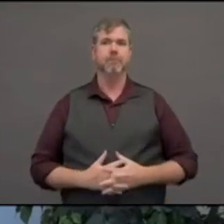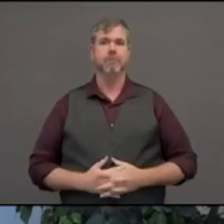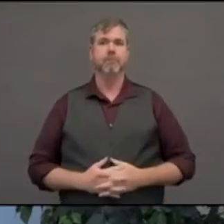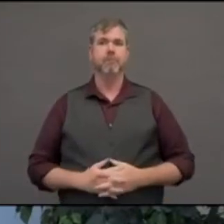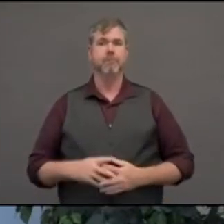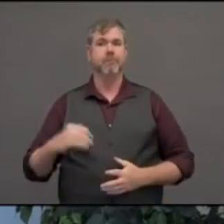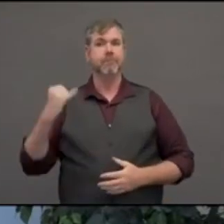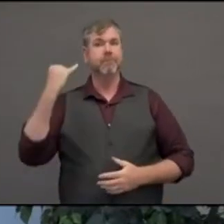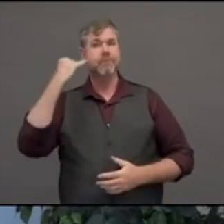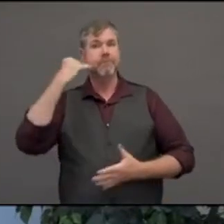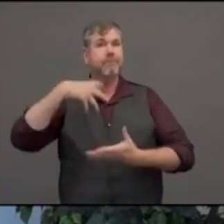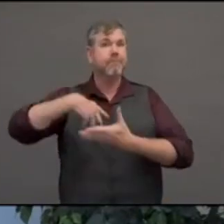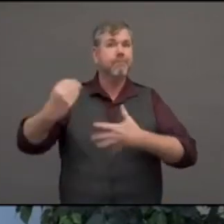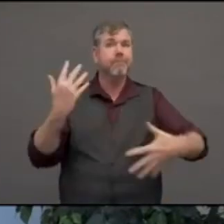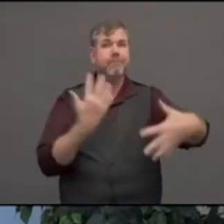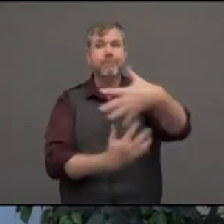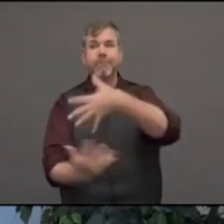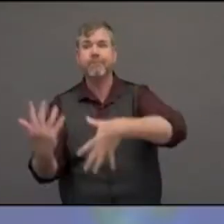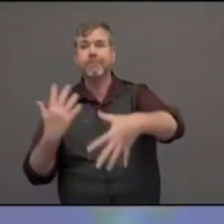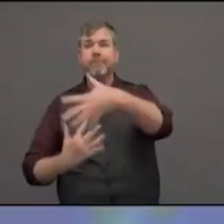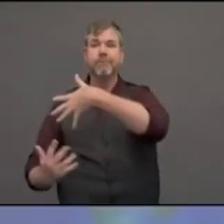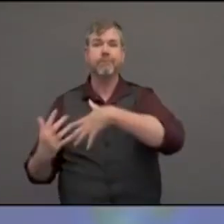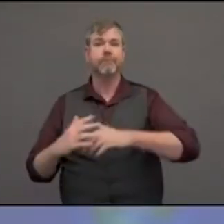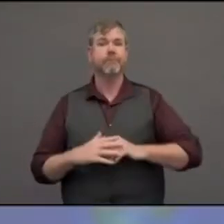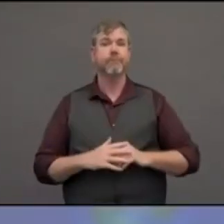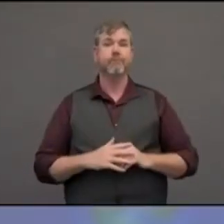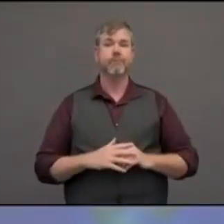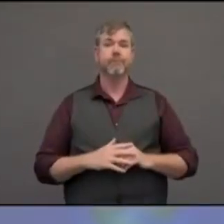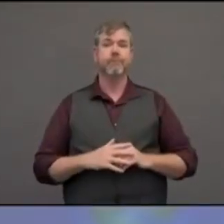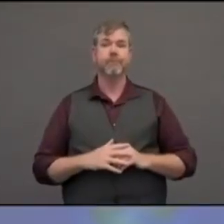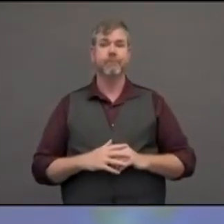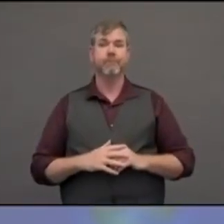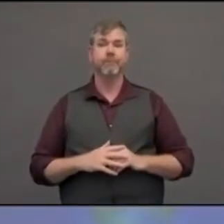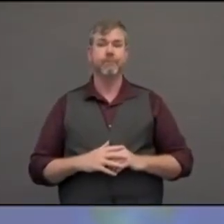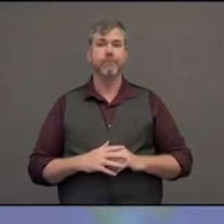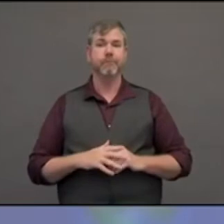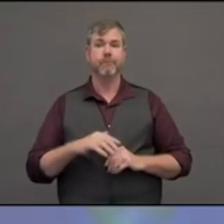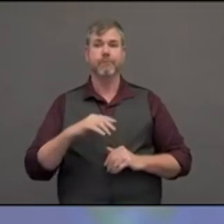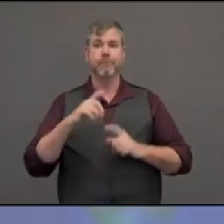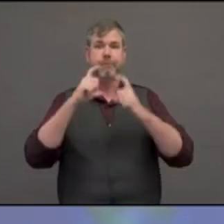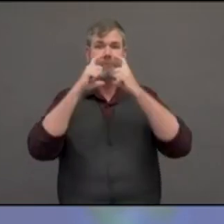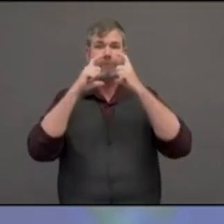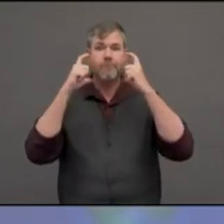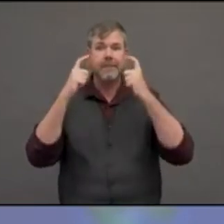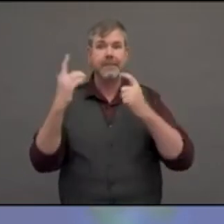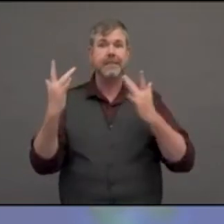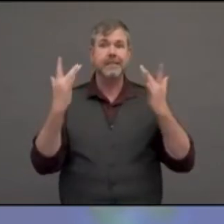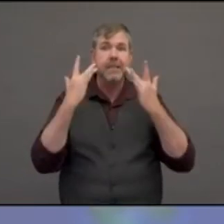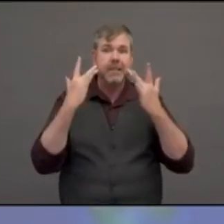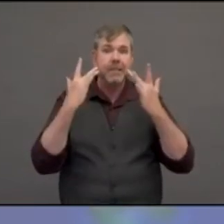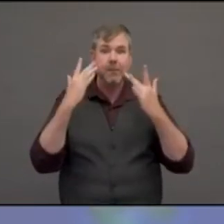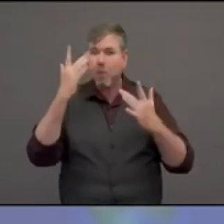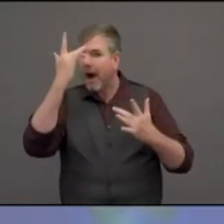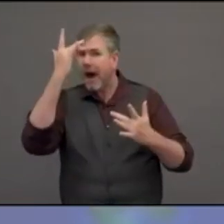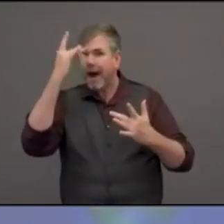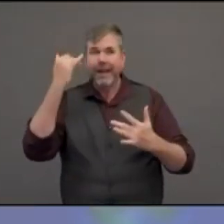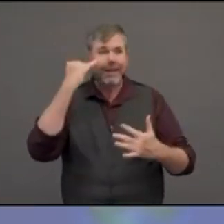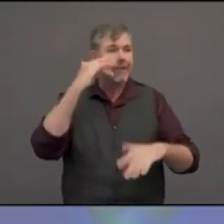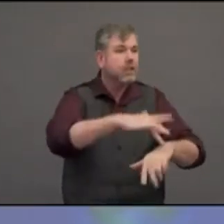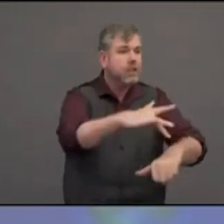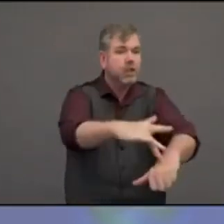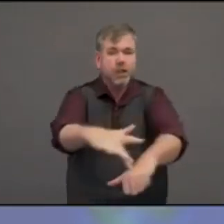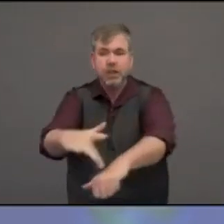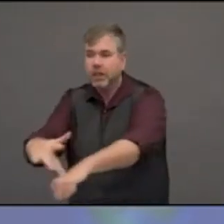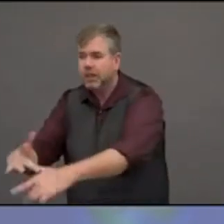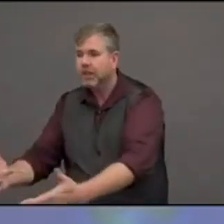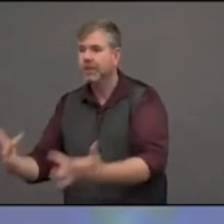say don't touch your face, also don't touch your face covering if you're touching other surfaces in the public, because then it gets on your face covering, and so you want to remove it, you